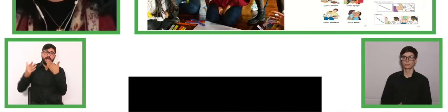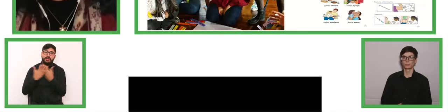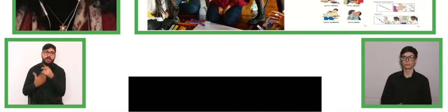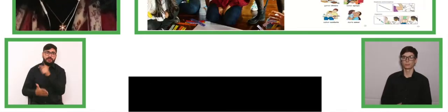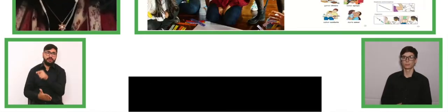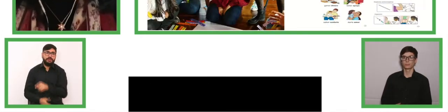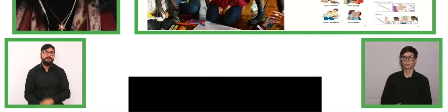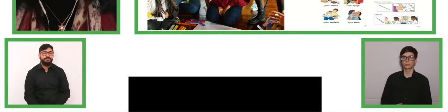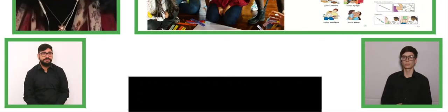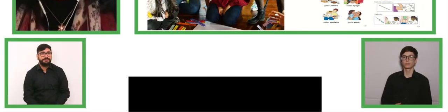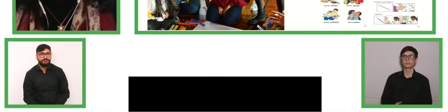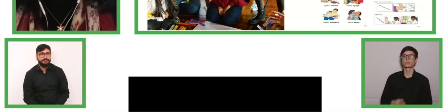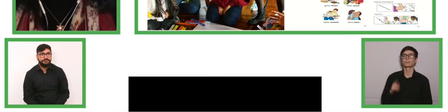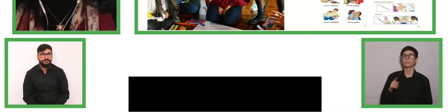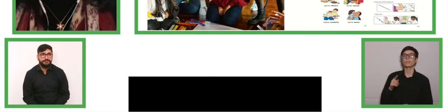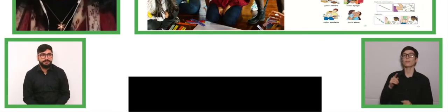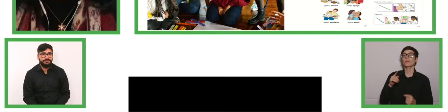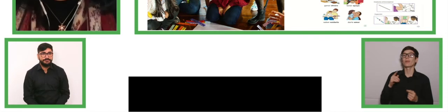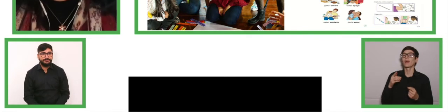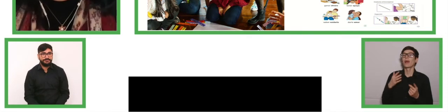Who are we looking for?